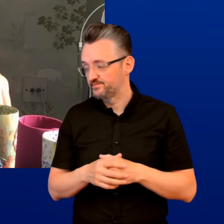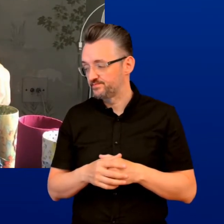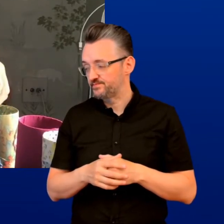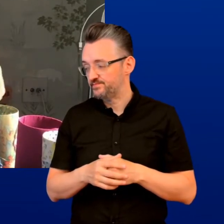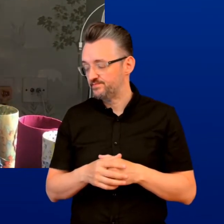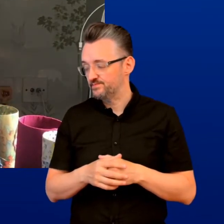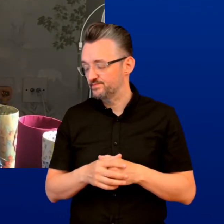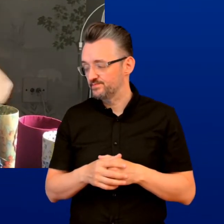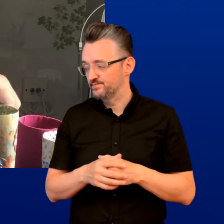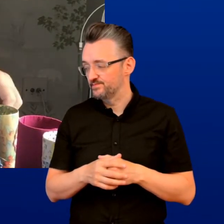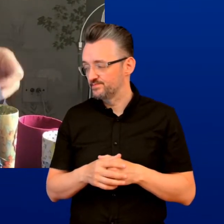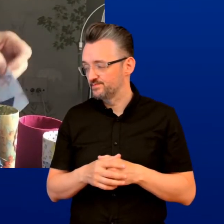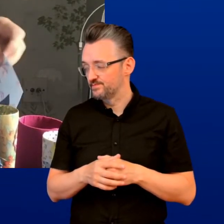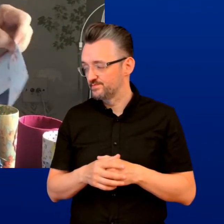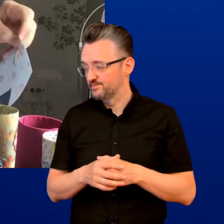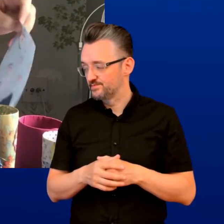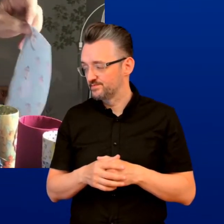get